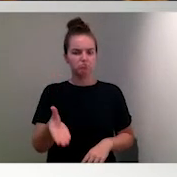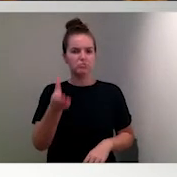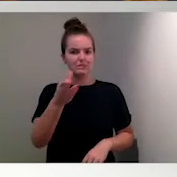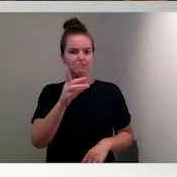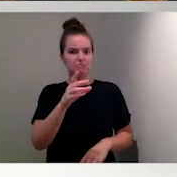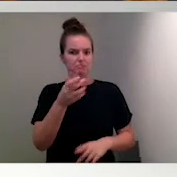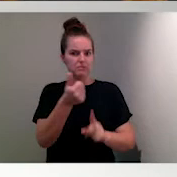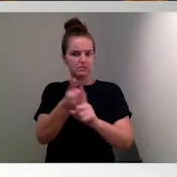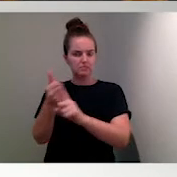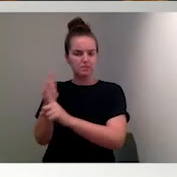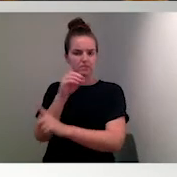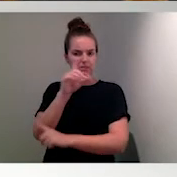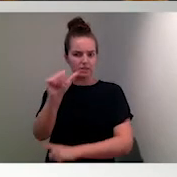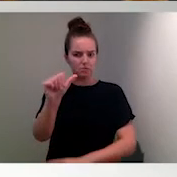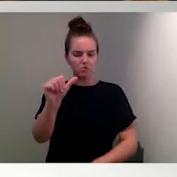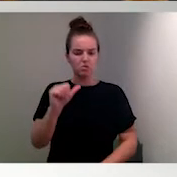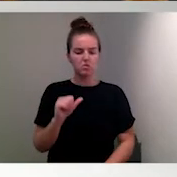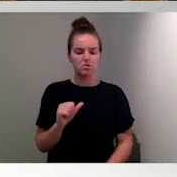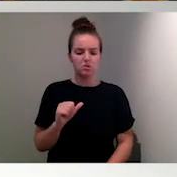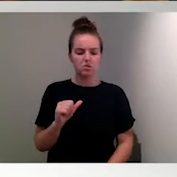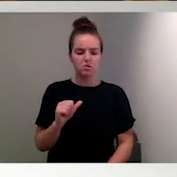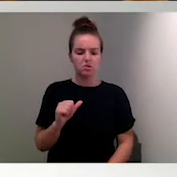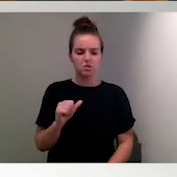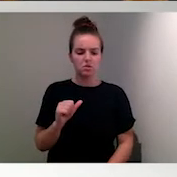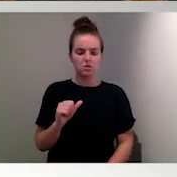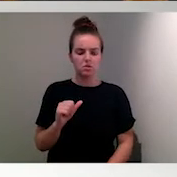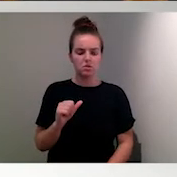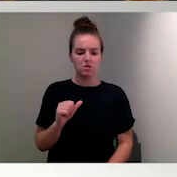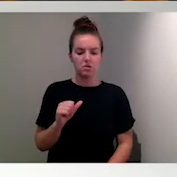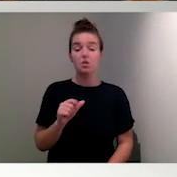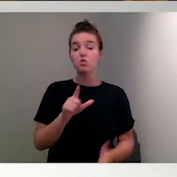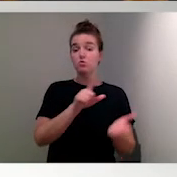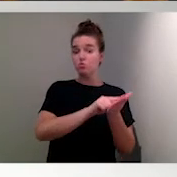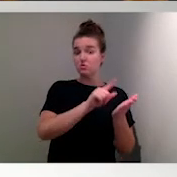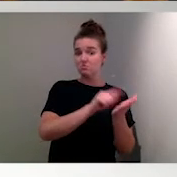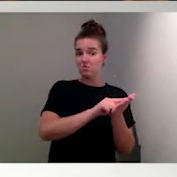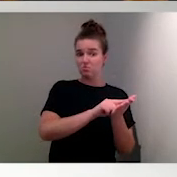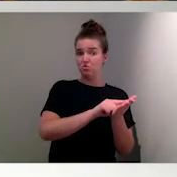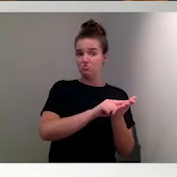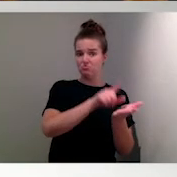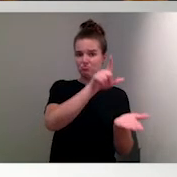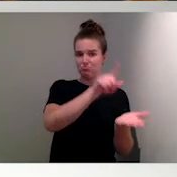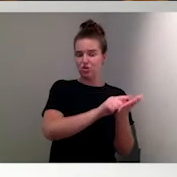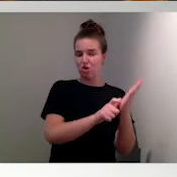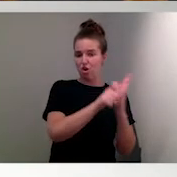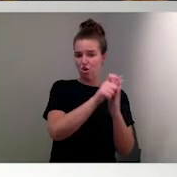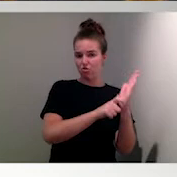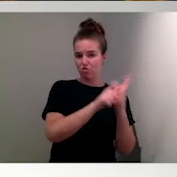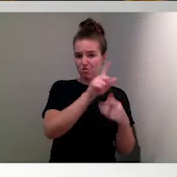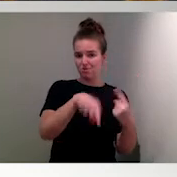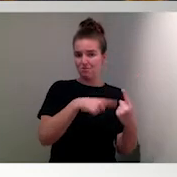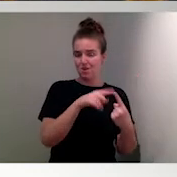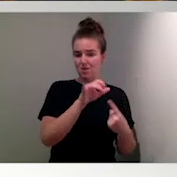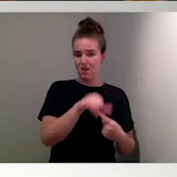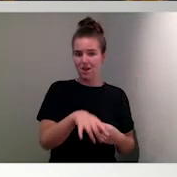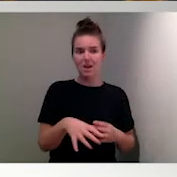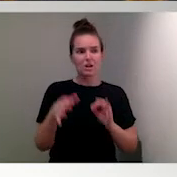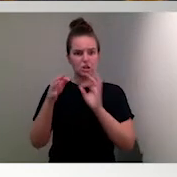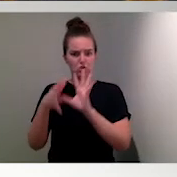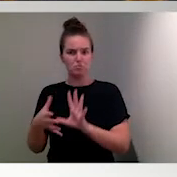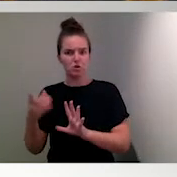They printed an article in the newspaper about that. But the interpreter told me about that later on. There's an article in the